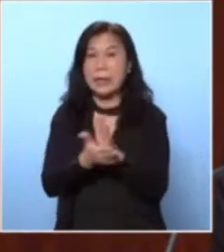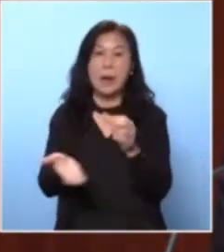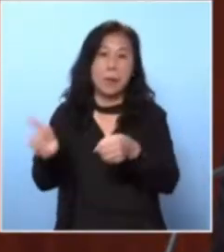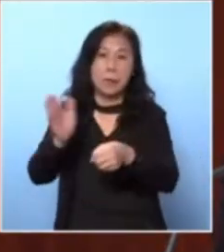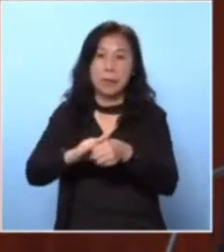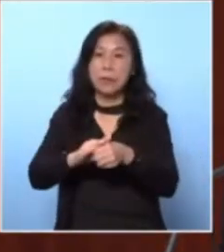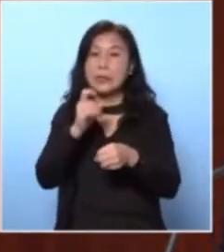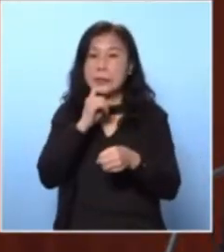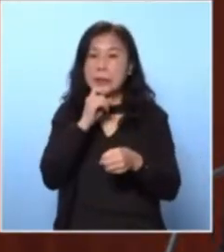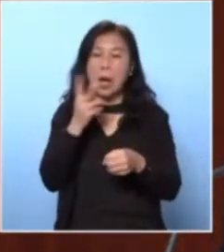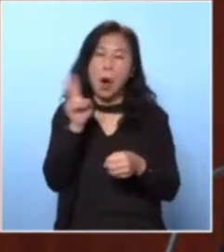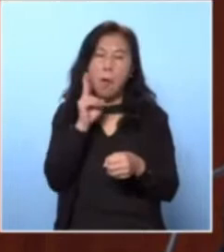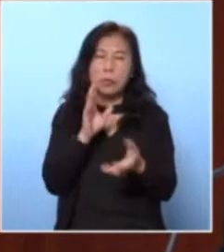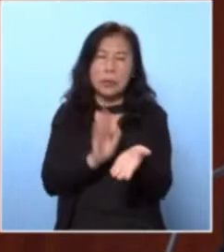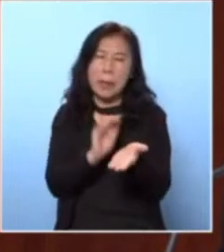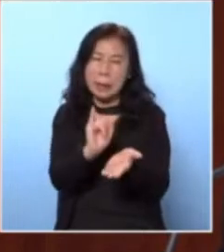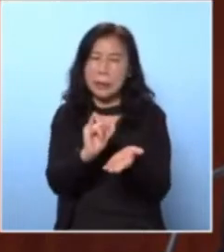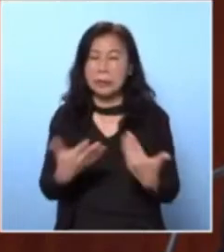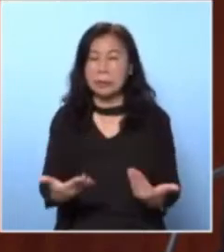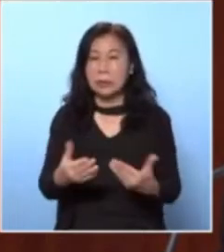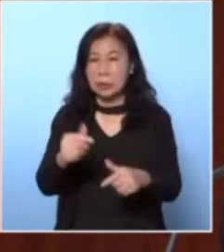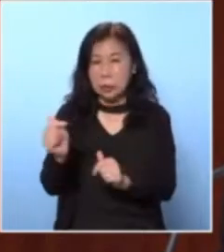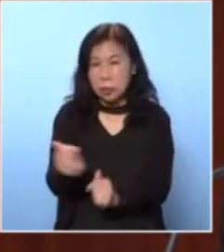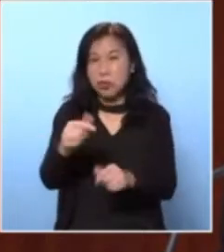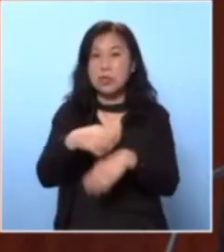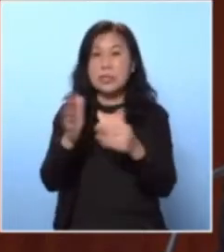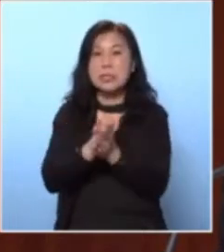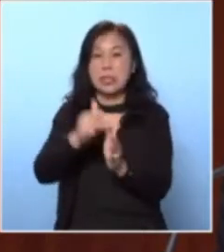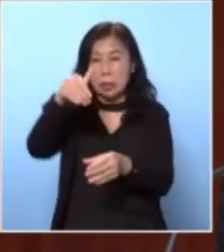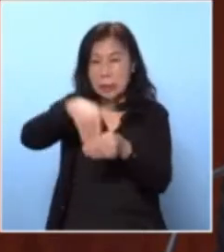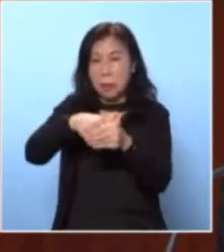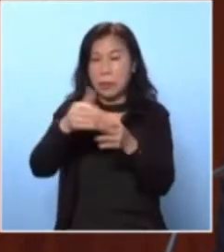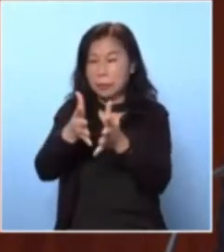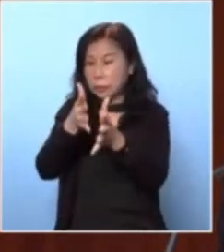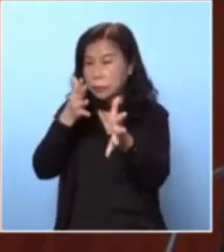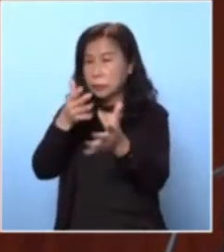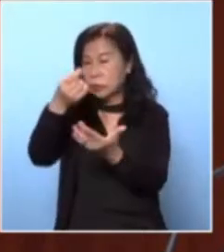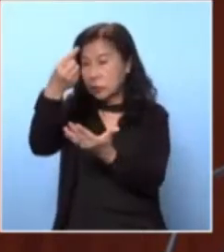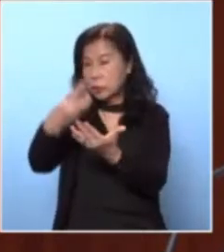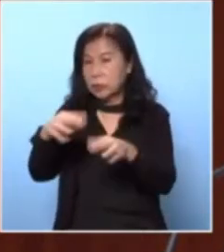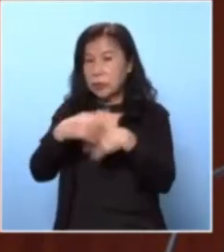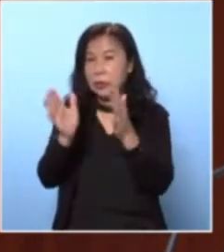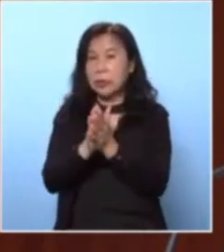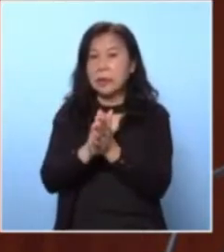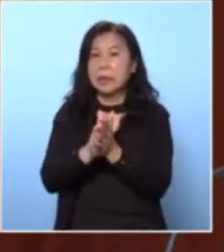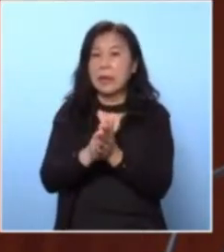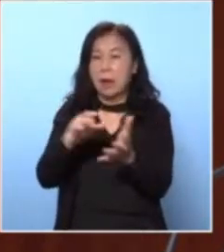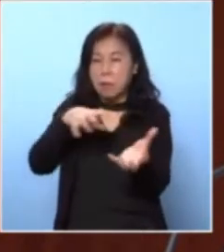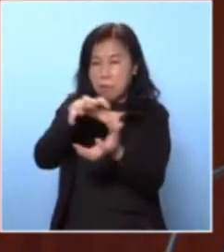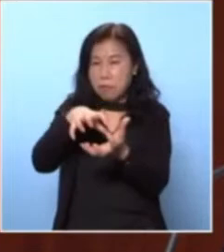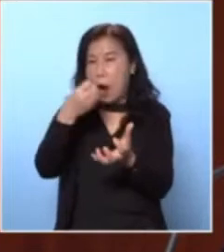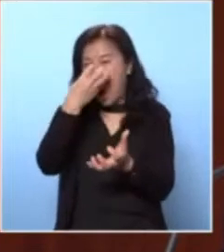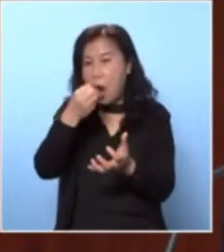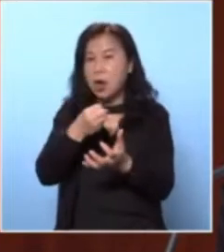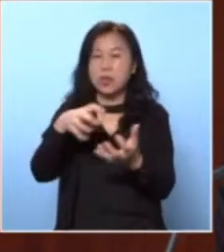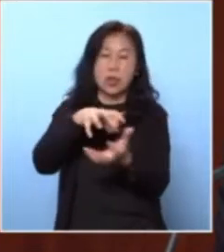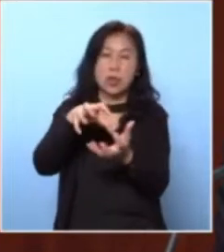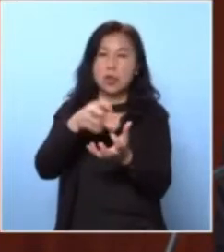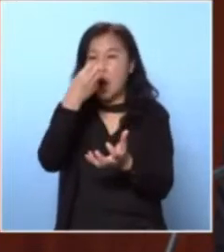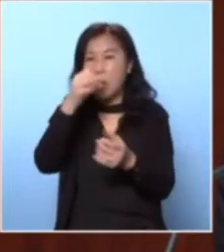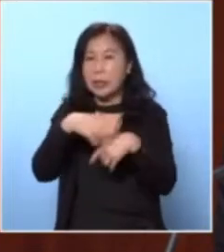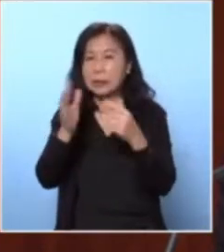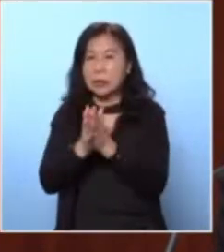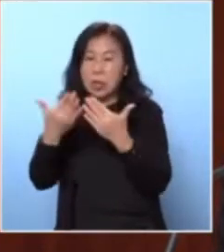The national security law has addressed the near vacuum of national security laws for the Hong Kong SAR, and the improved electoral